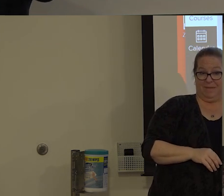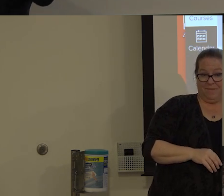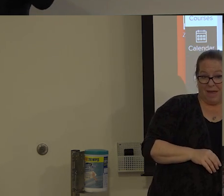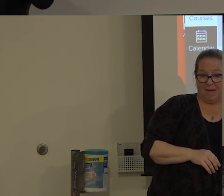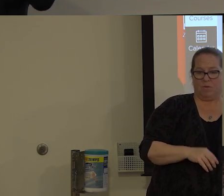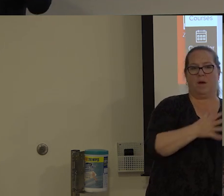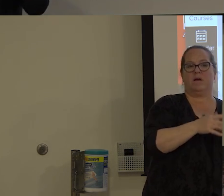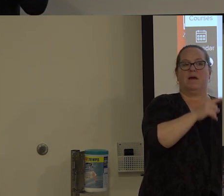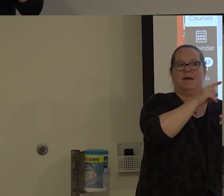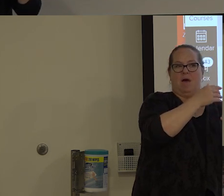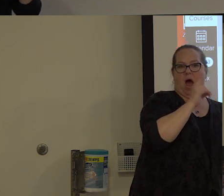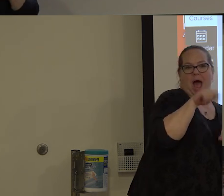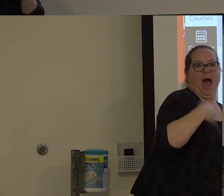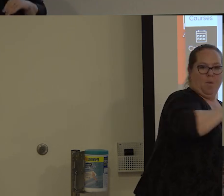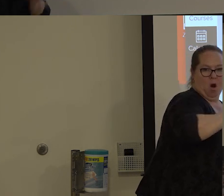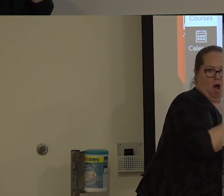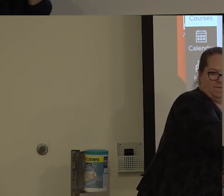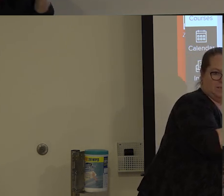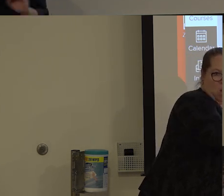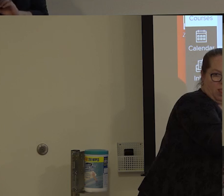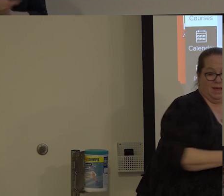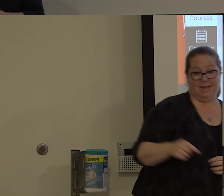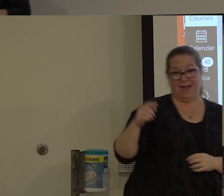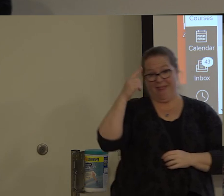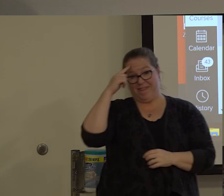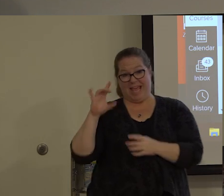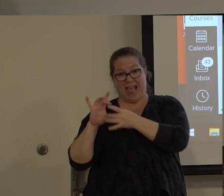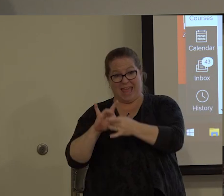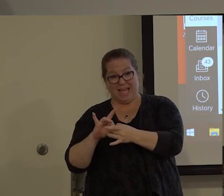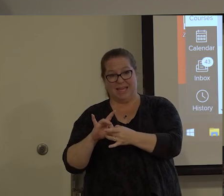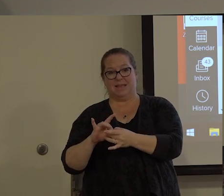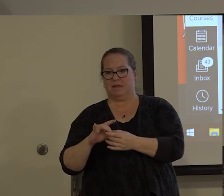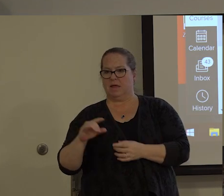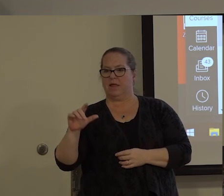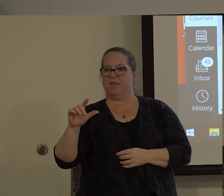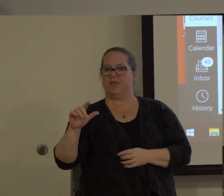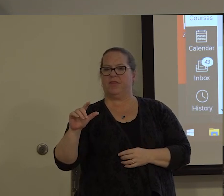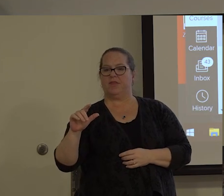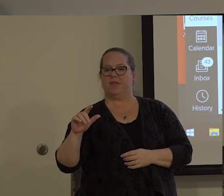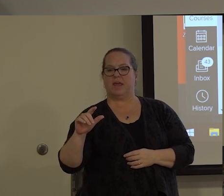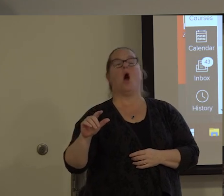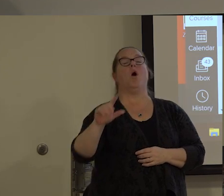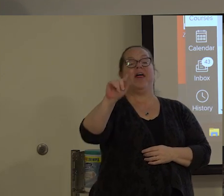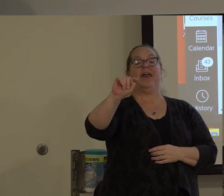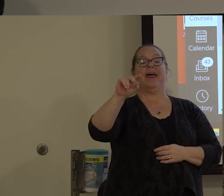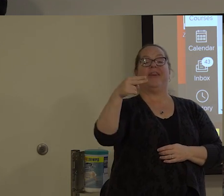that. ThingLink, faculty, staff, students within ASC have access to create that